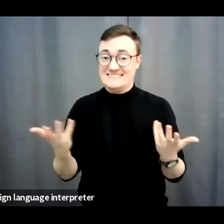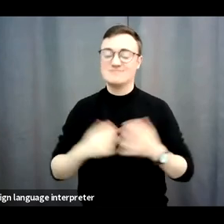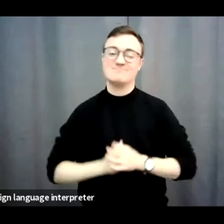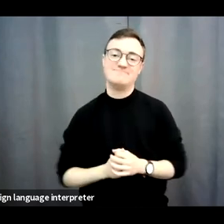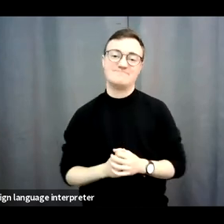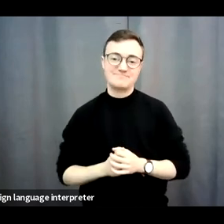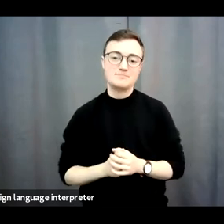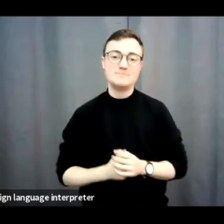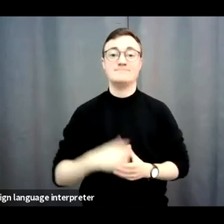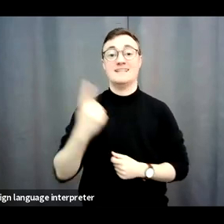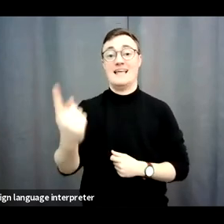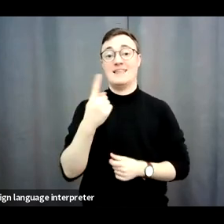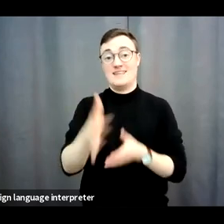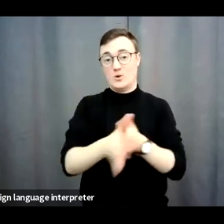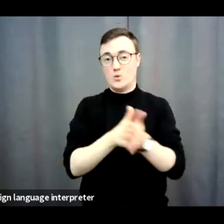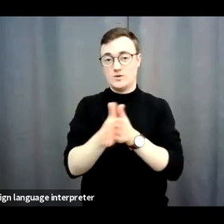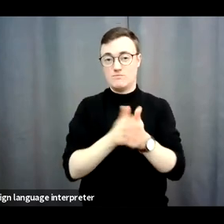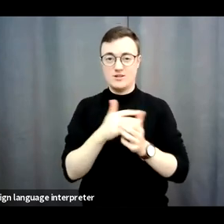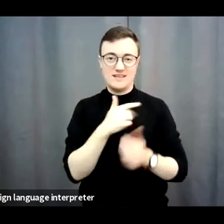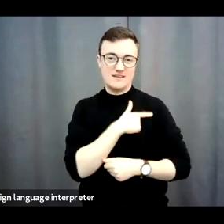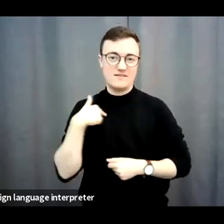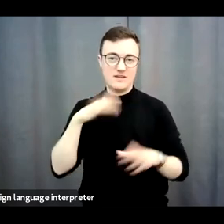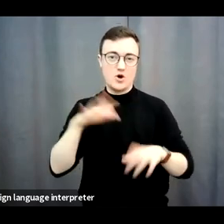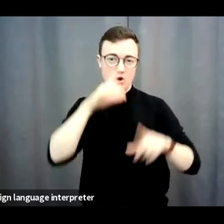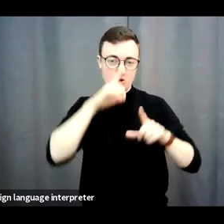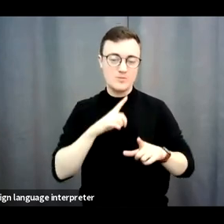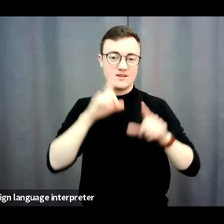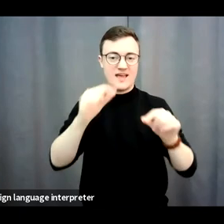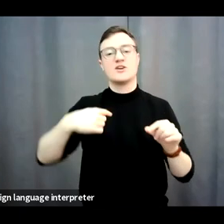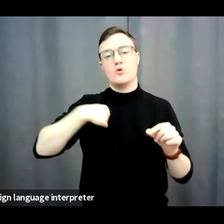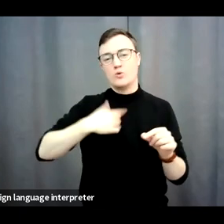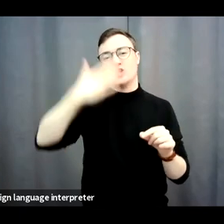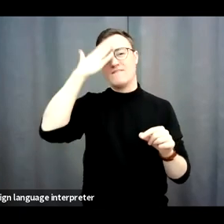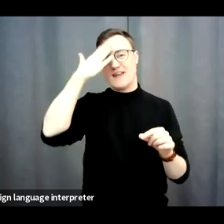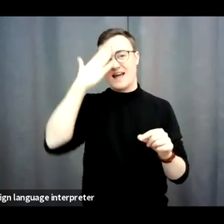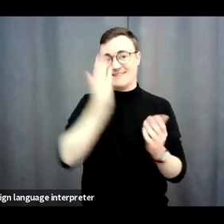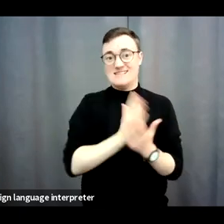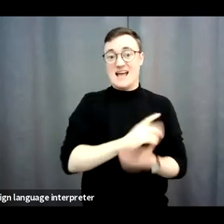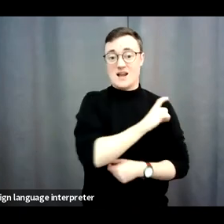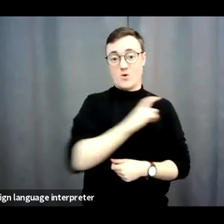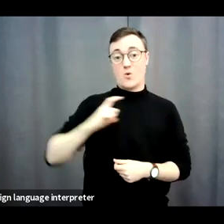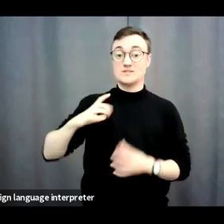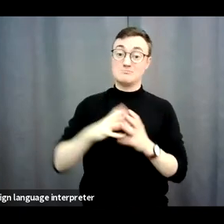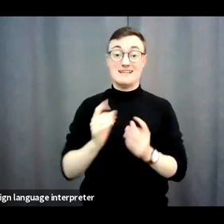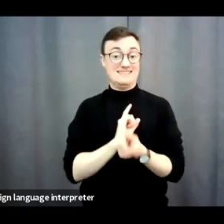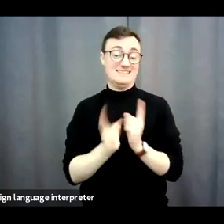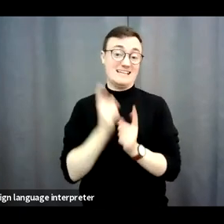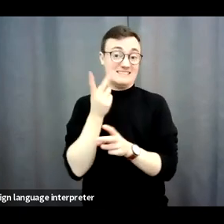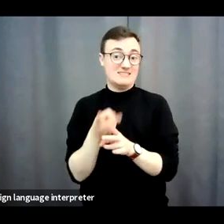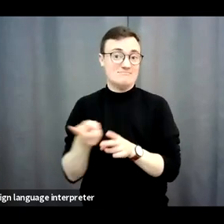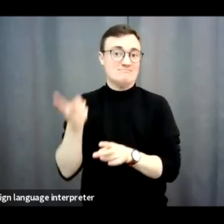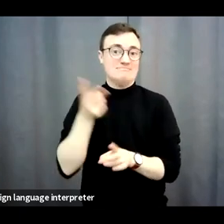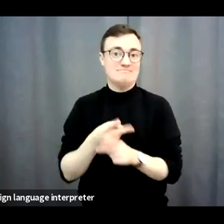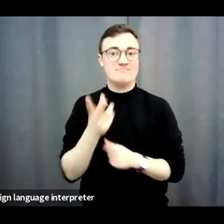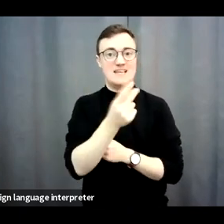Another barrier that we face, that I know is the case for us, but perhaps even more in